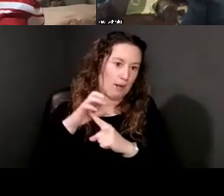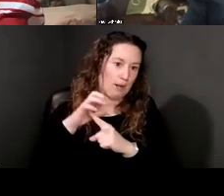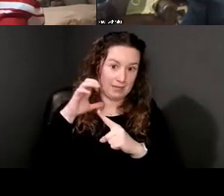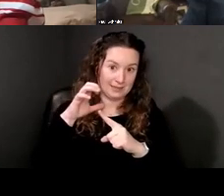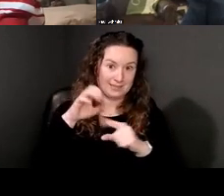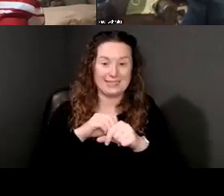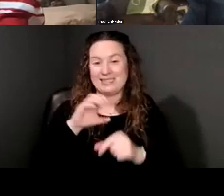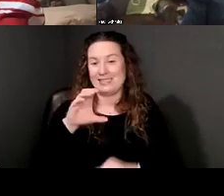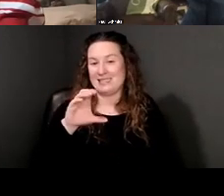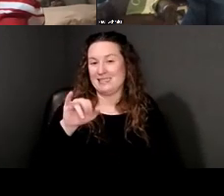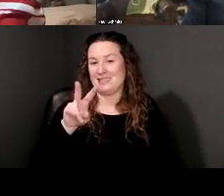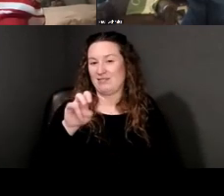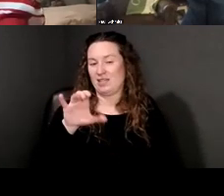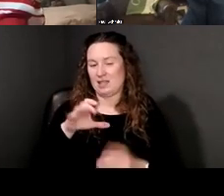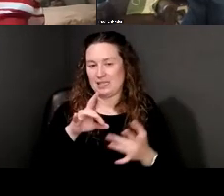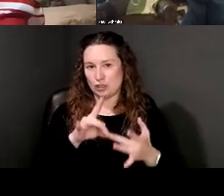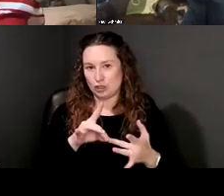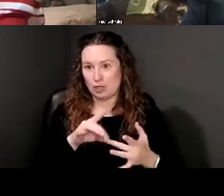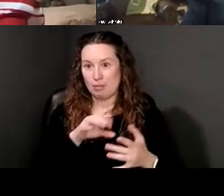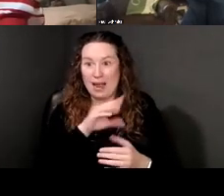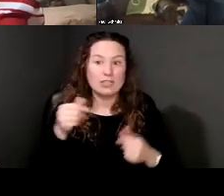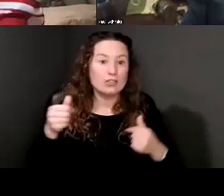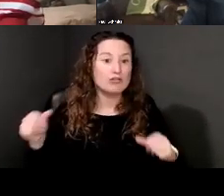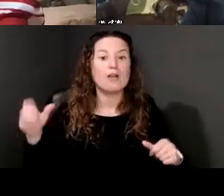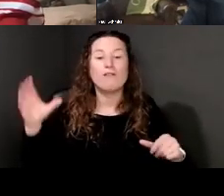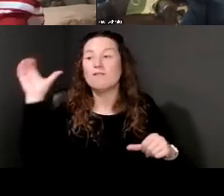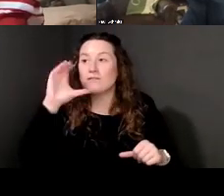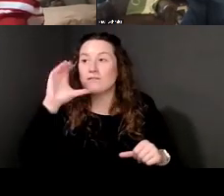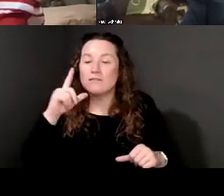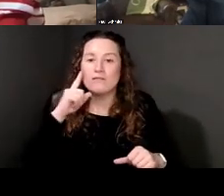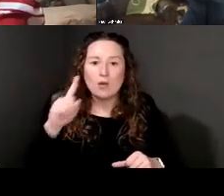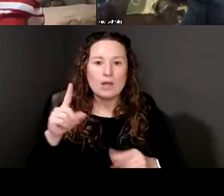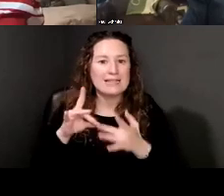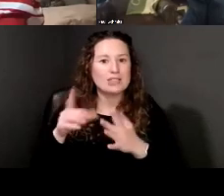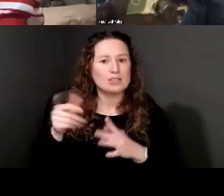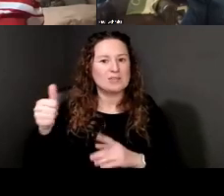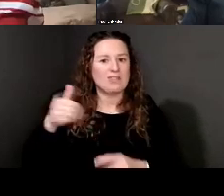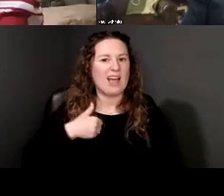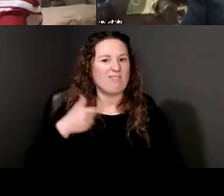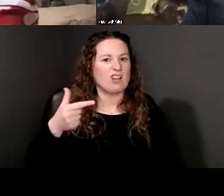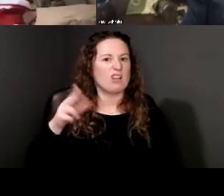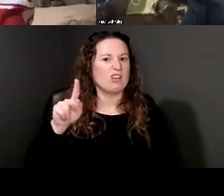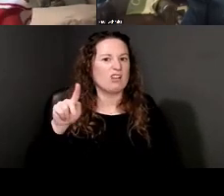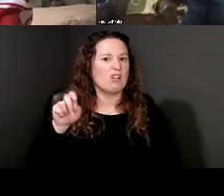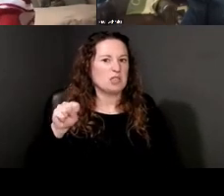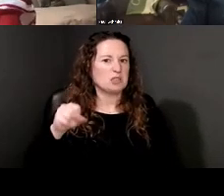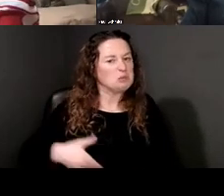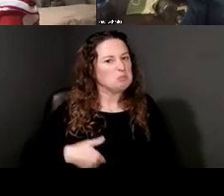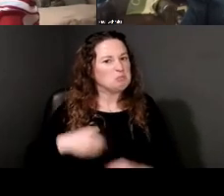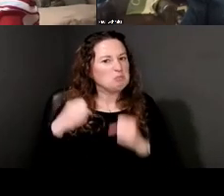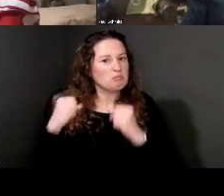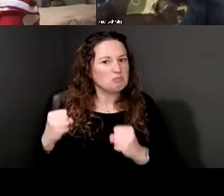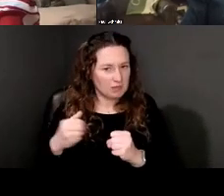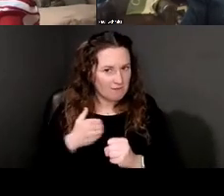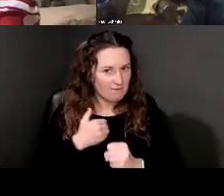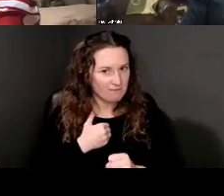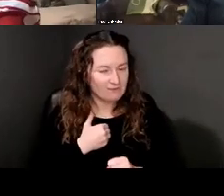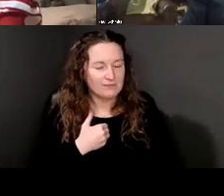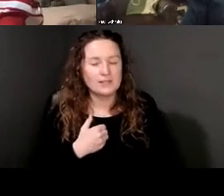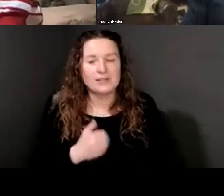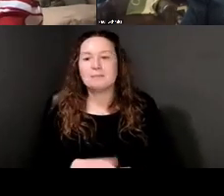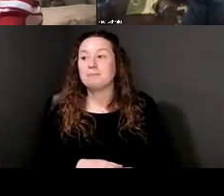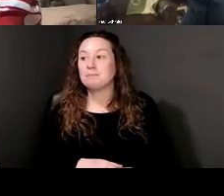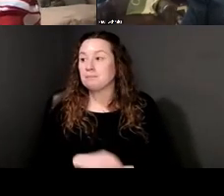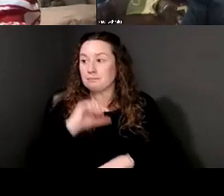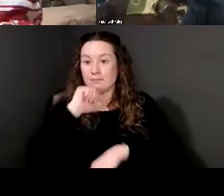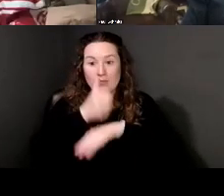leadership, and trying to get some leaders with guts to stand up and to recognize that based on values